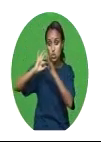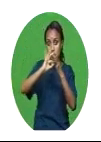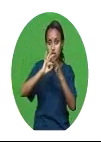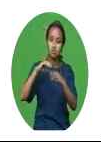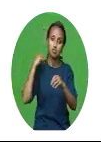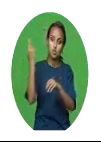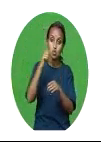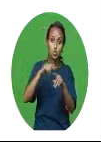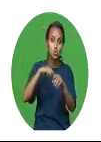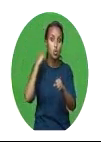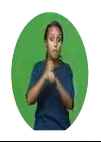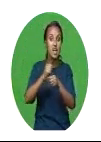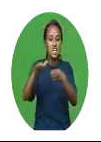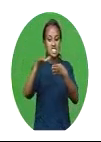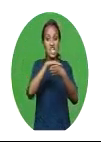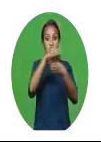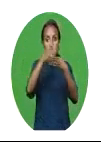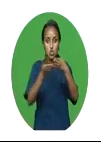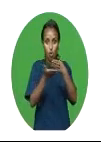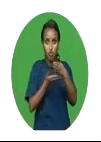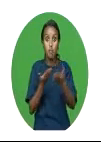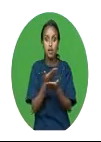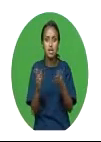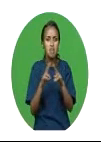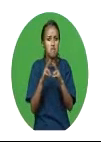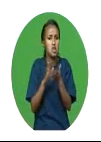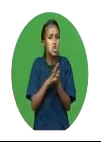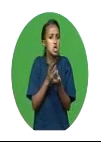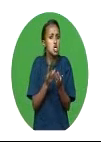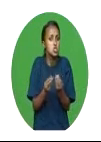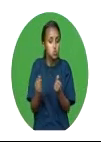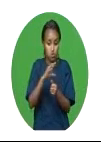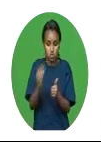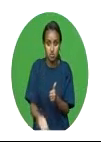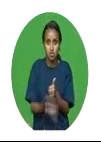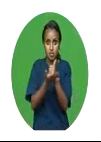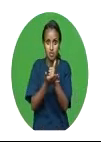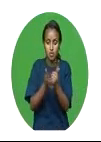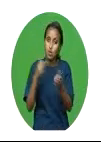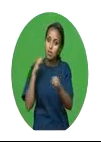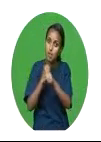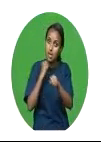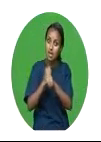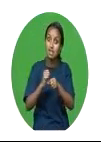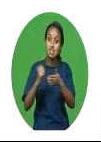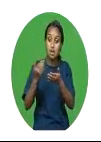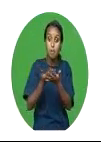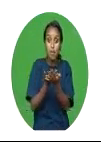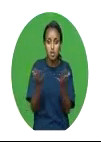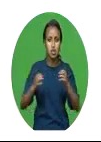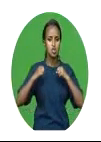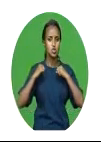the edge of material smooth. They are also helpful in making the material